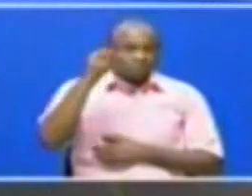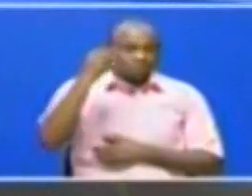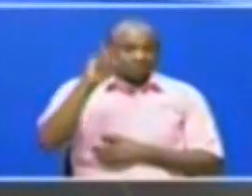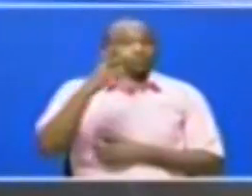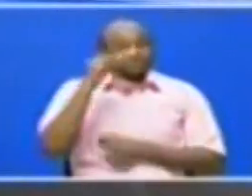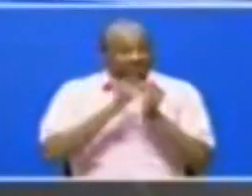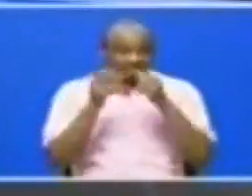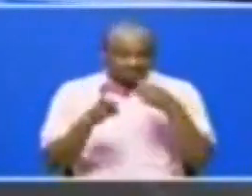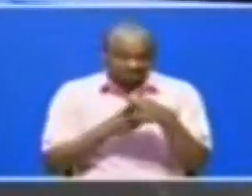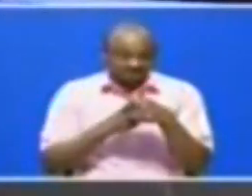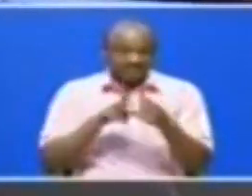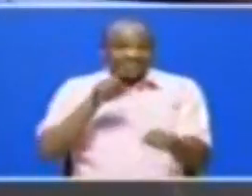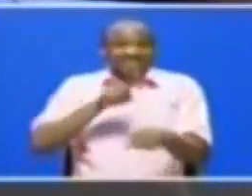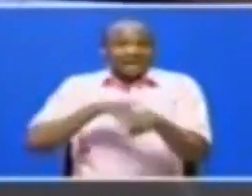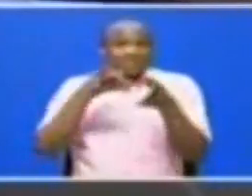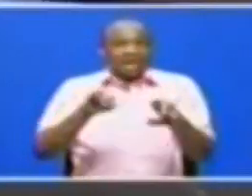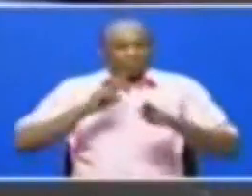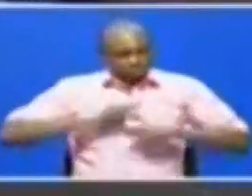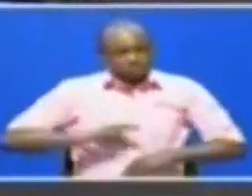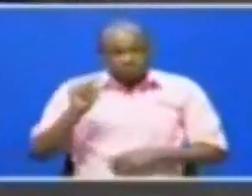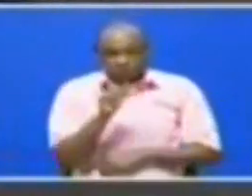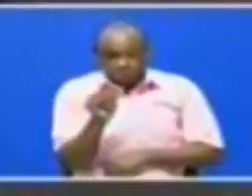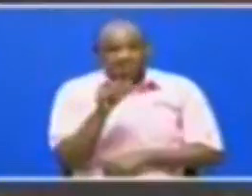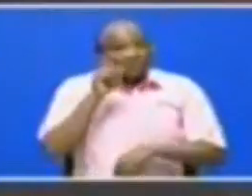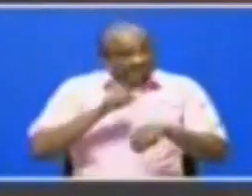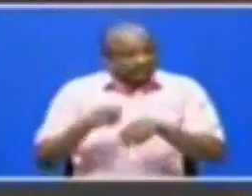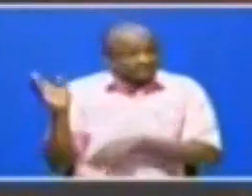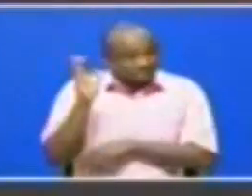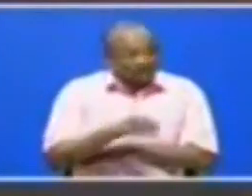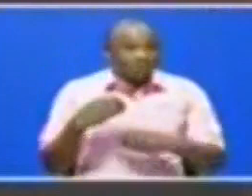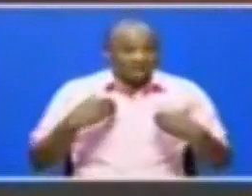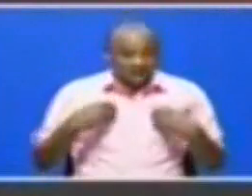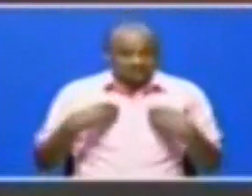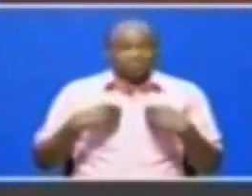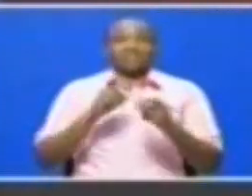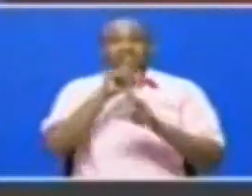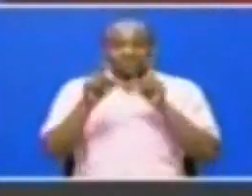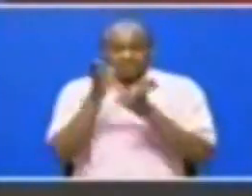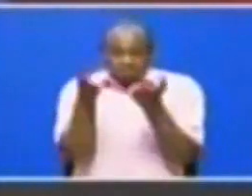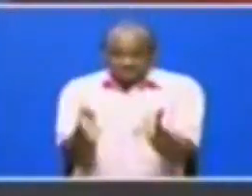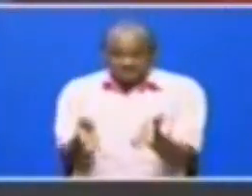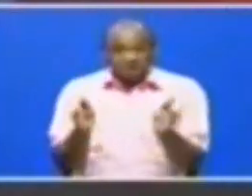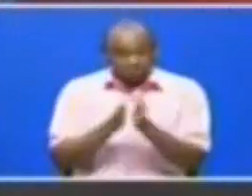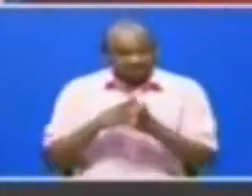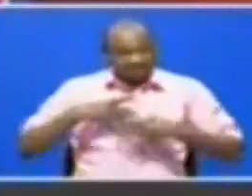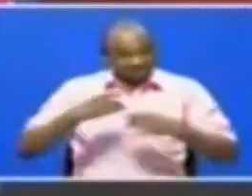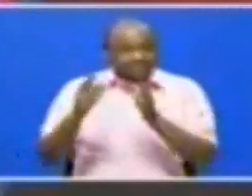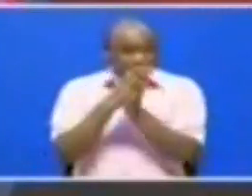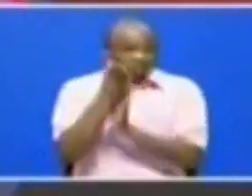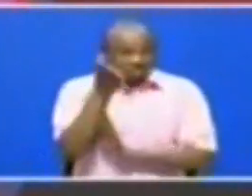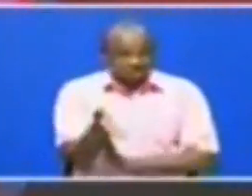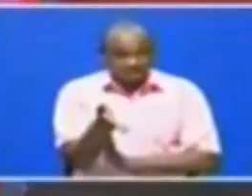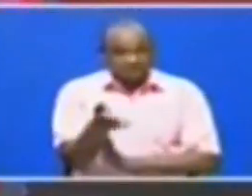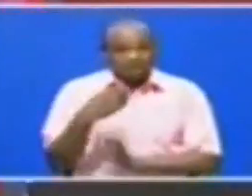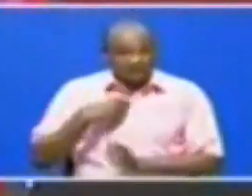KTN News. Now it's about time we take a very short break, but when we come back, we'll have a studio interview as well as some interesting story, or shall I say